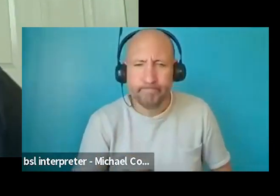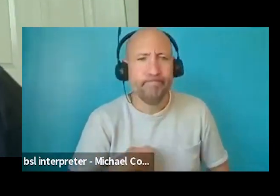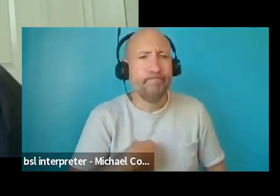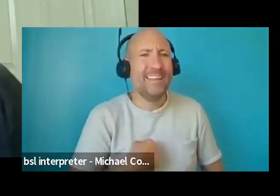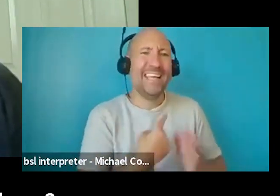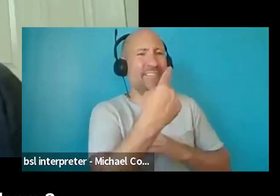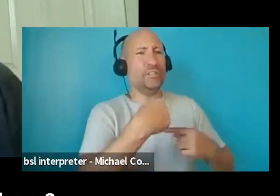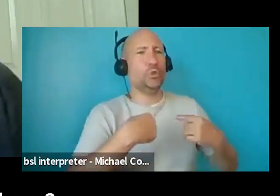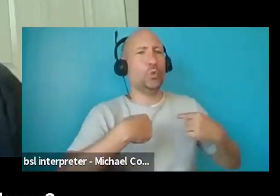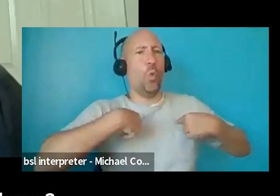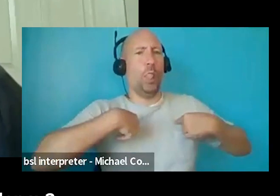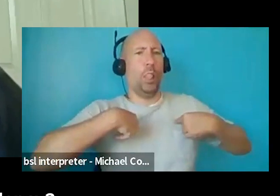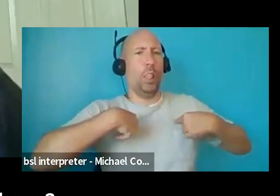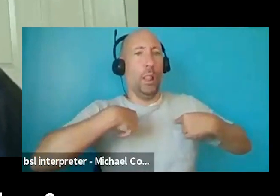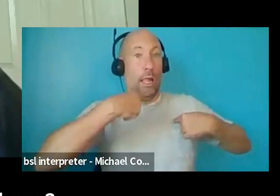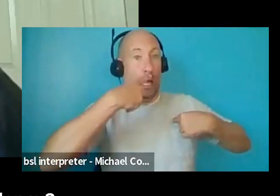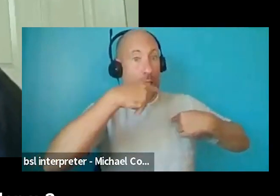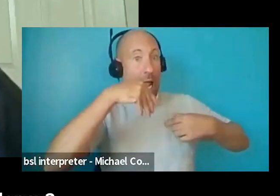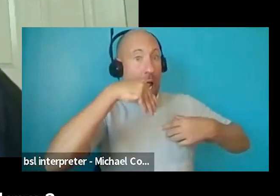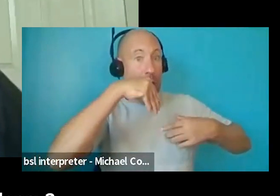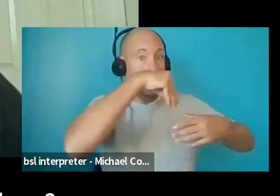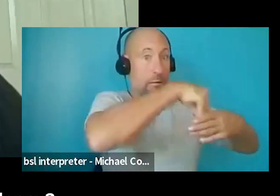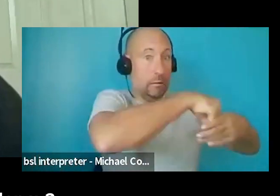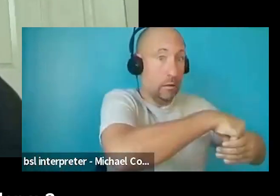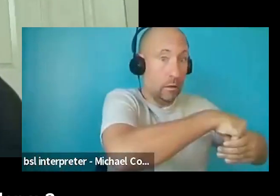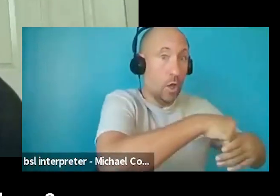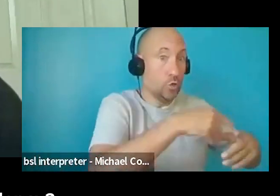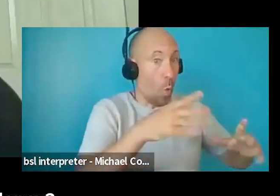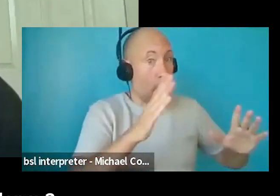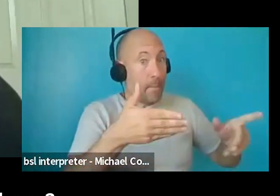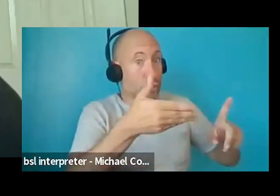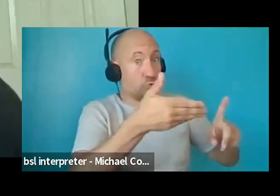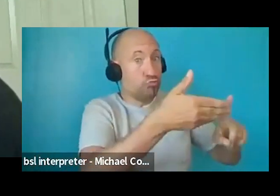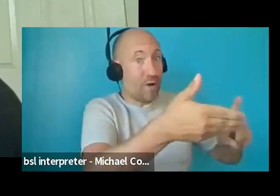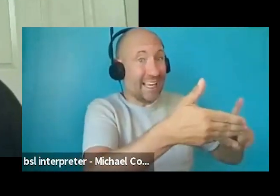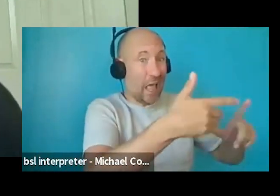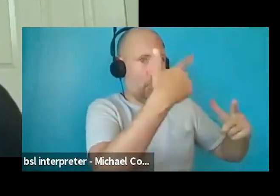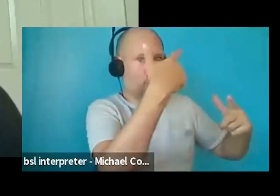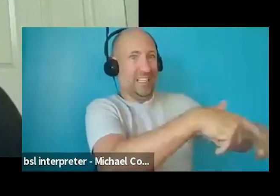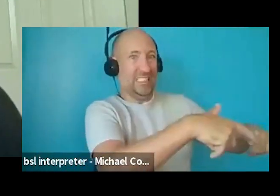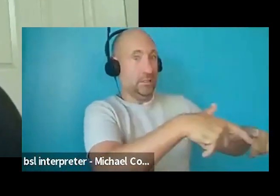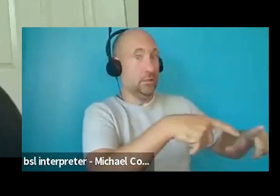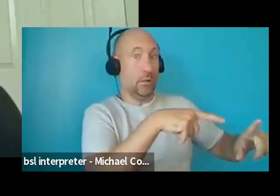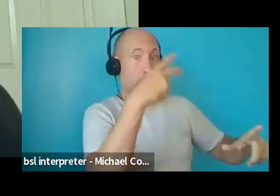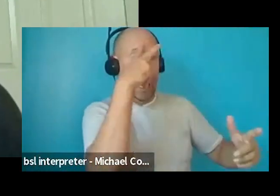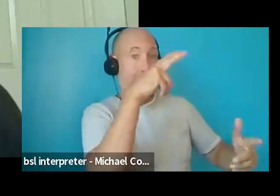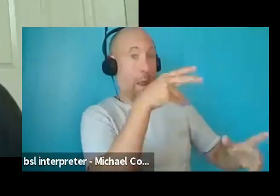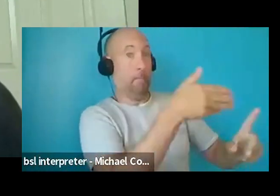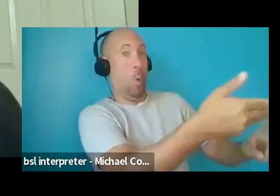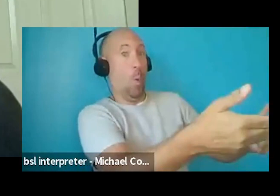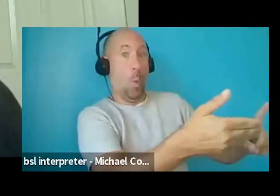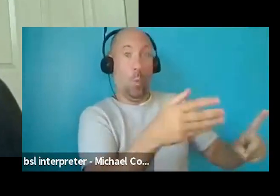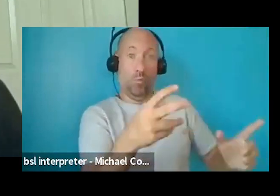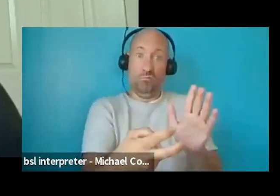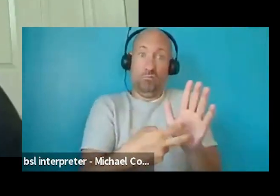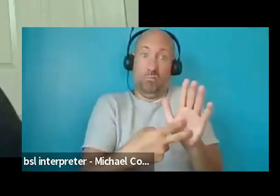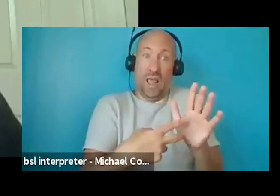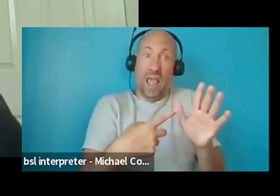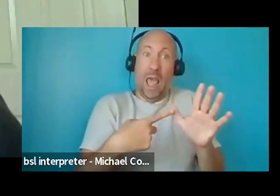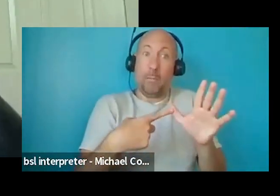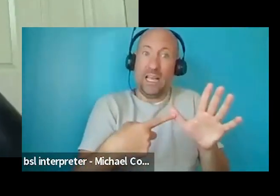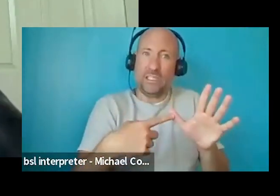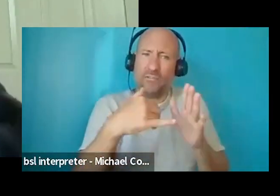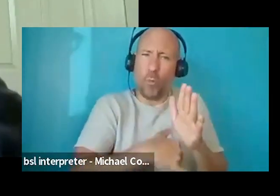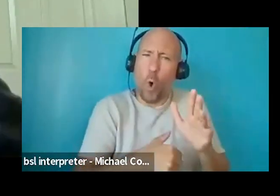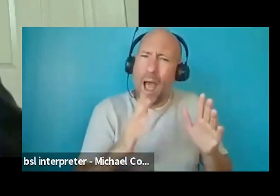to participate by identifying only the English residency, or is it necessary to identify both the